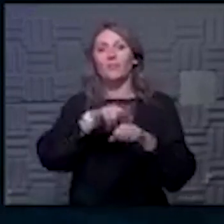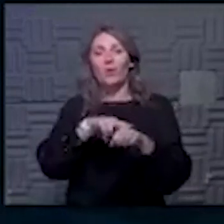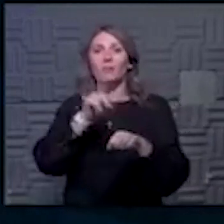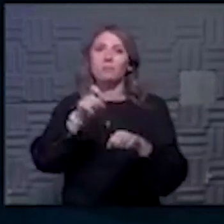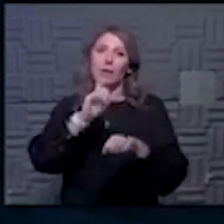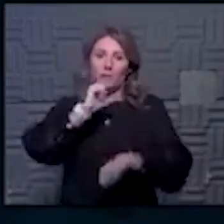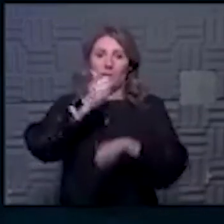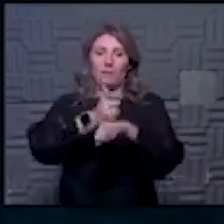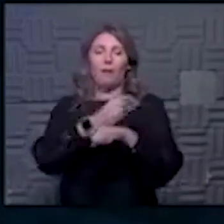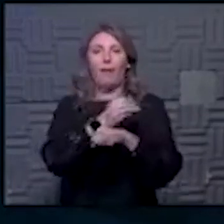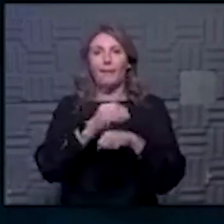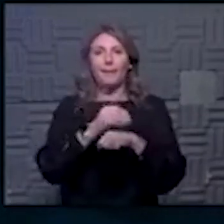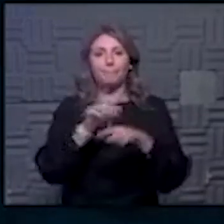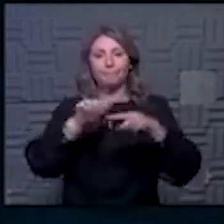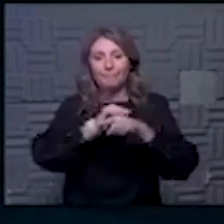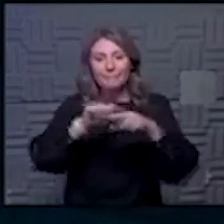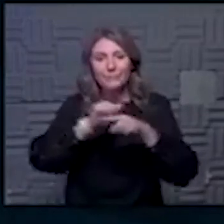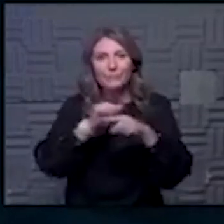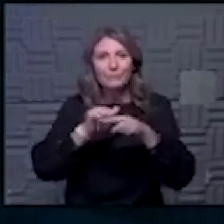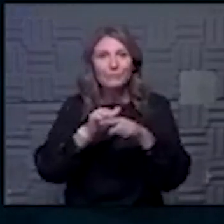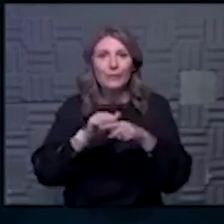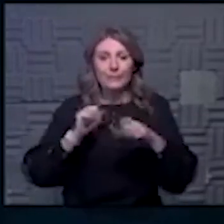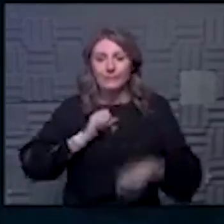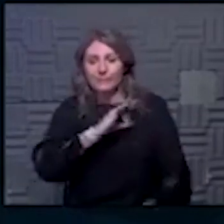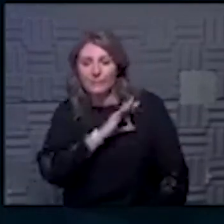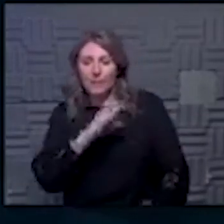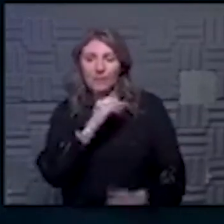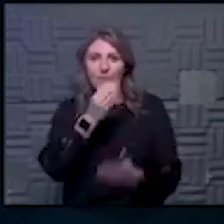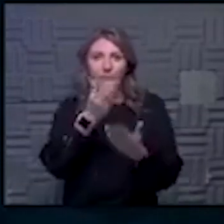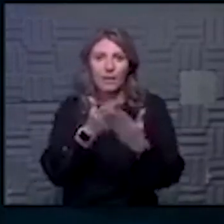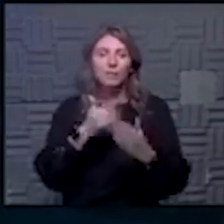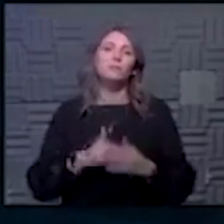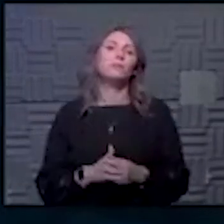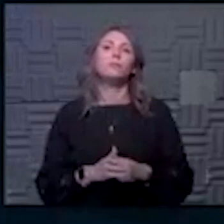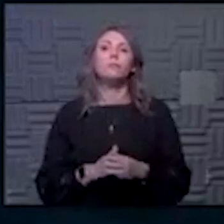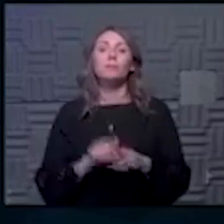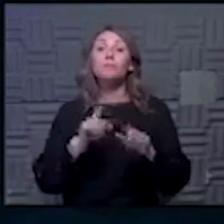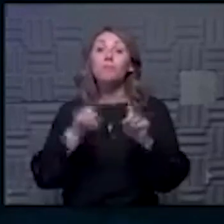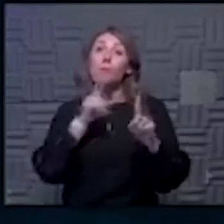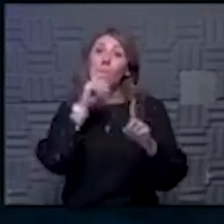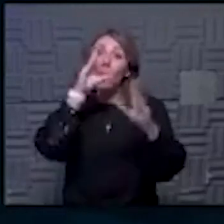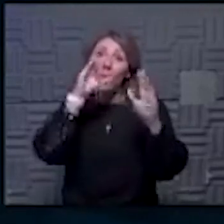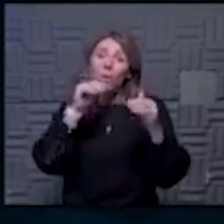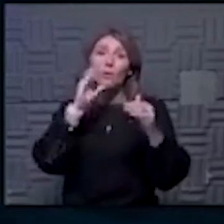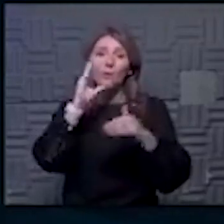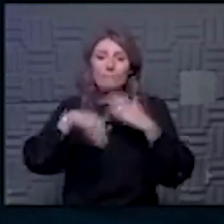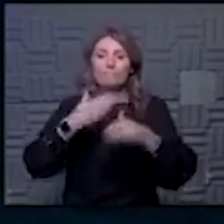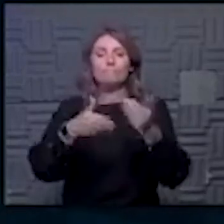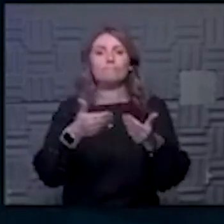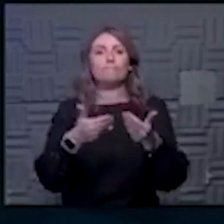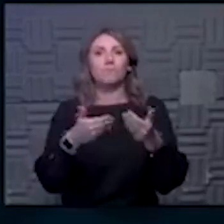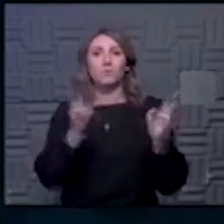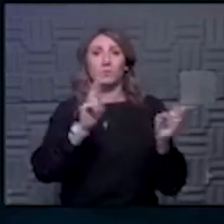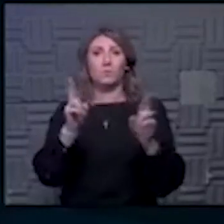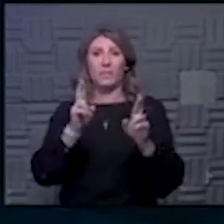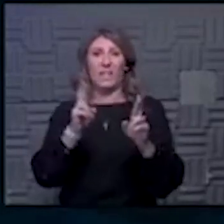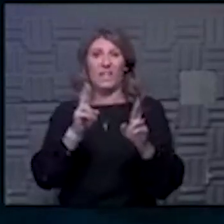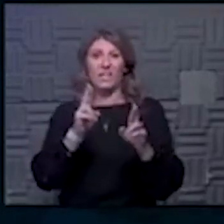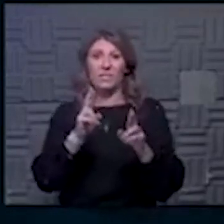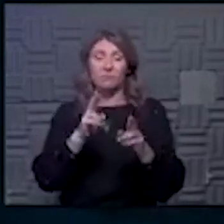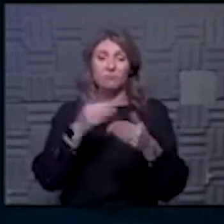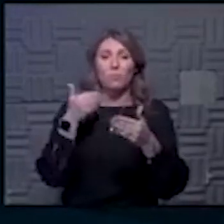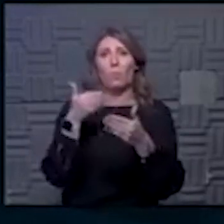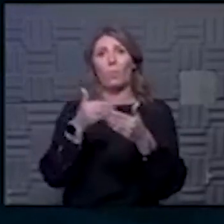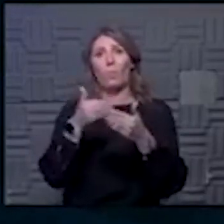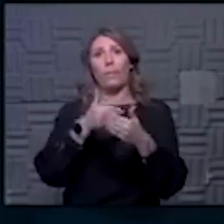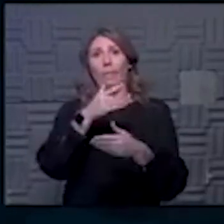train our staff, and do the typical validation. But hopefully we'll be up and running with that by the end of the year.